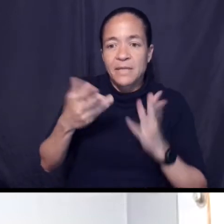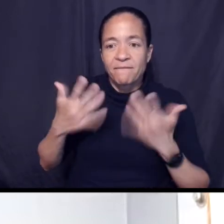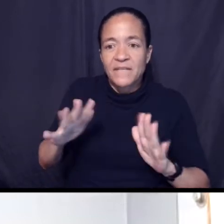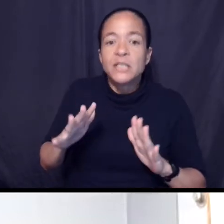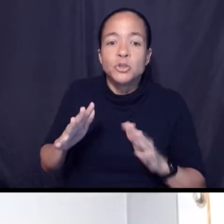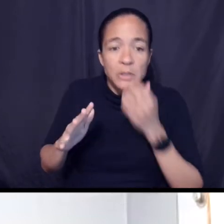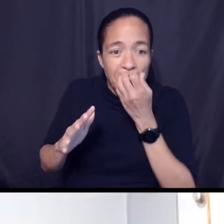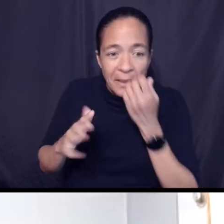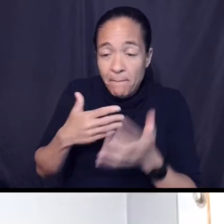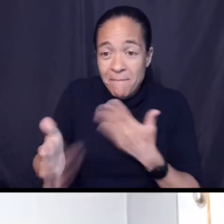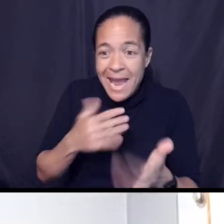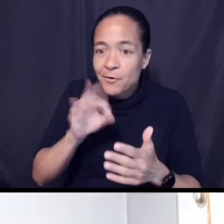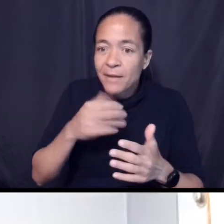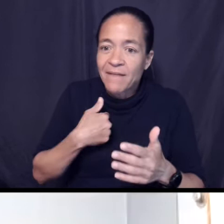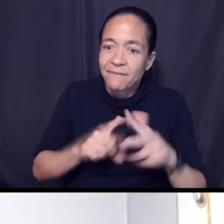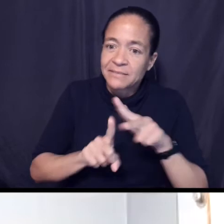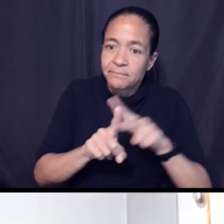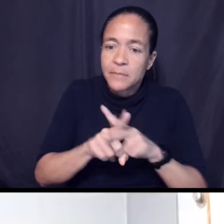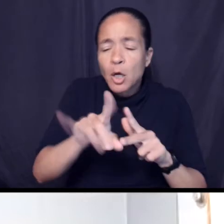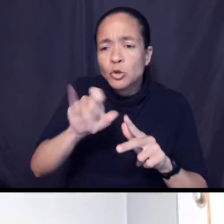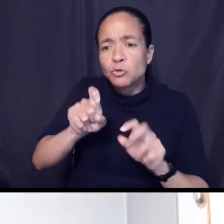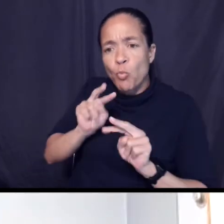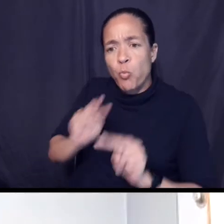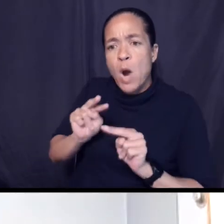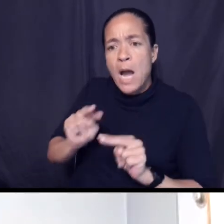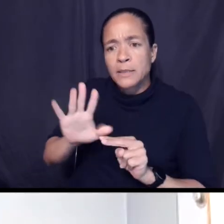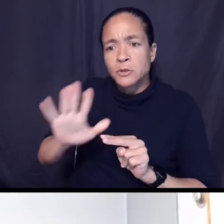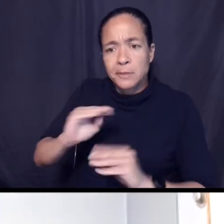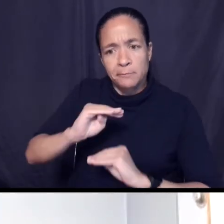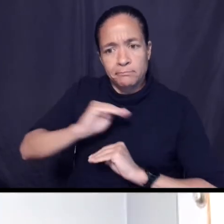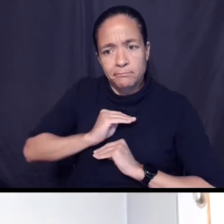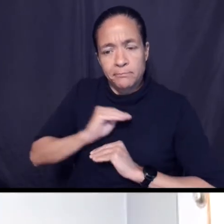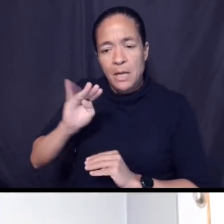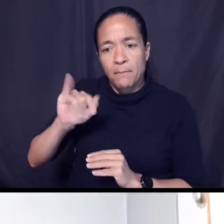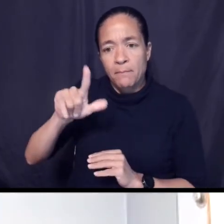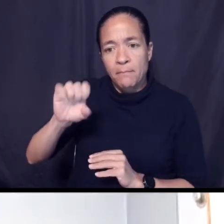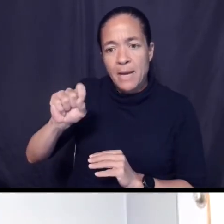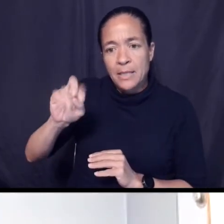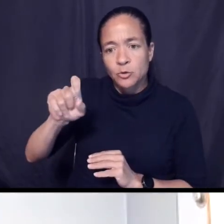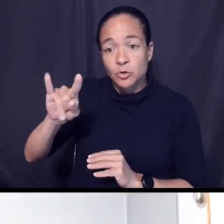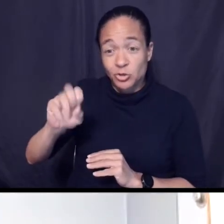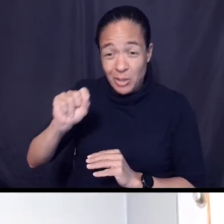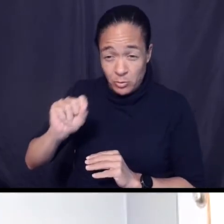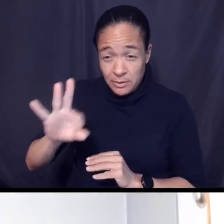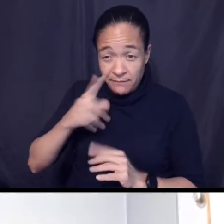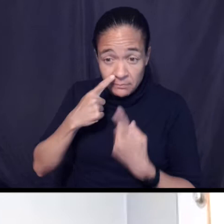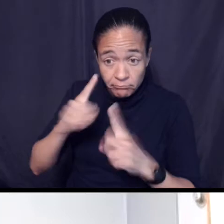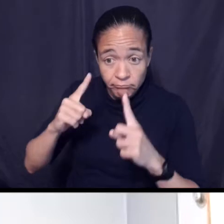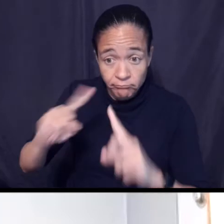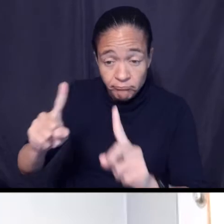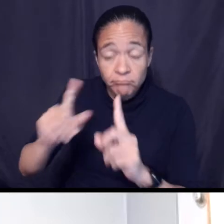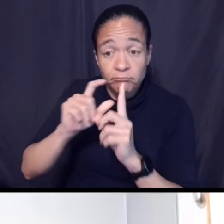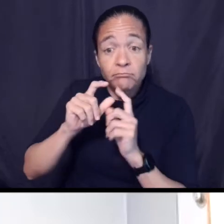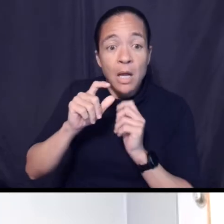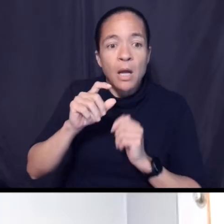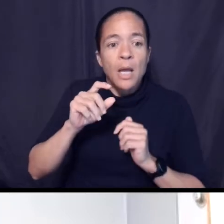neurologic manifestations, monitoring their milestones and monitoring their neuroexam over time is extremely important. If there